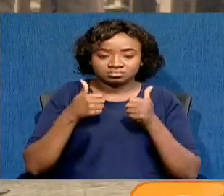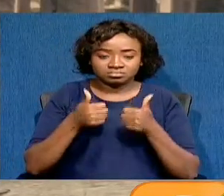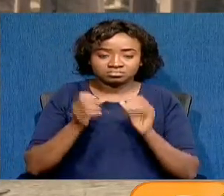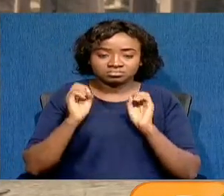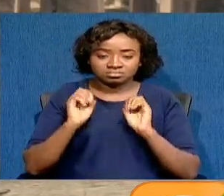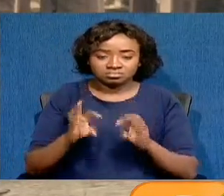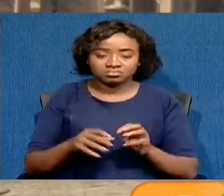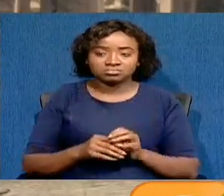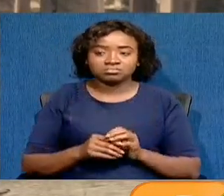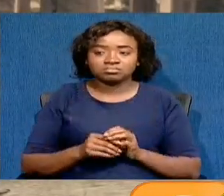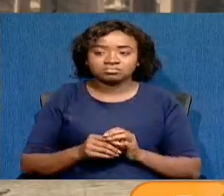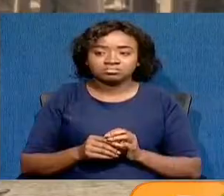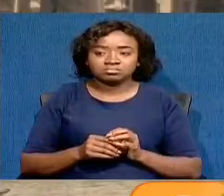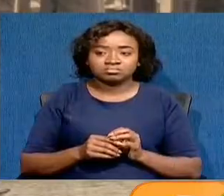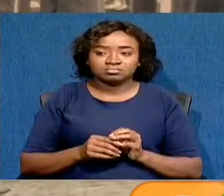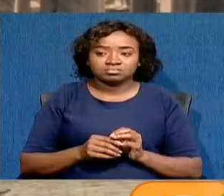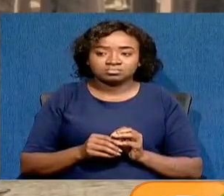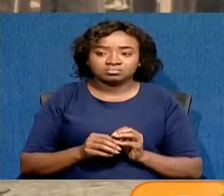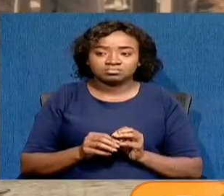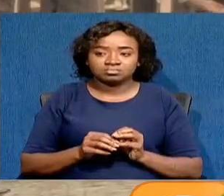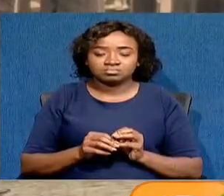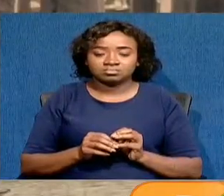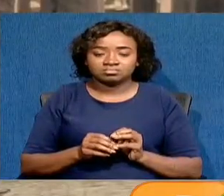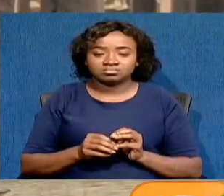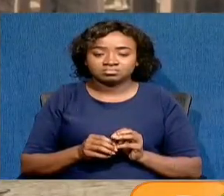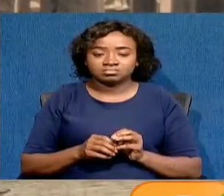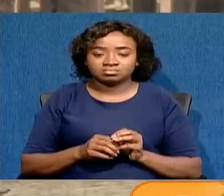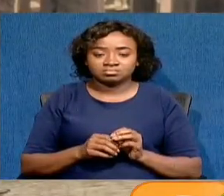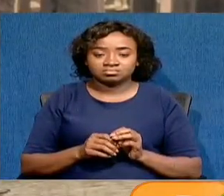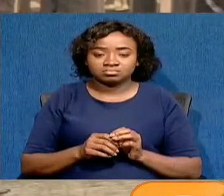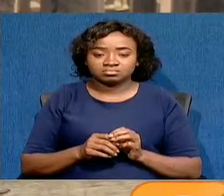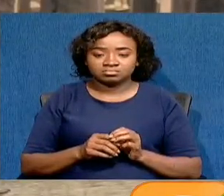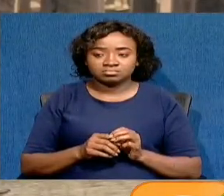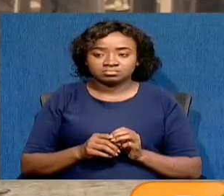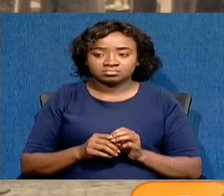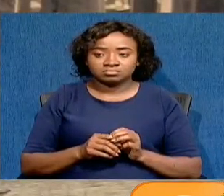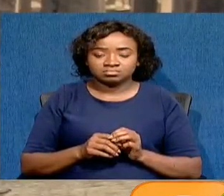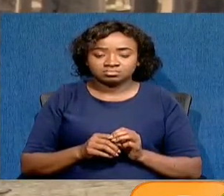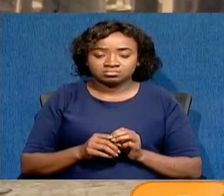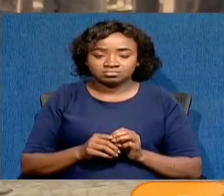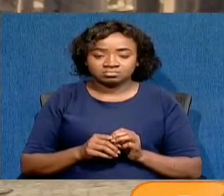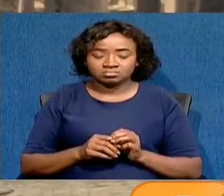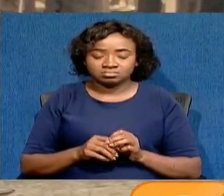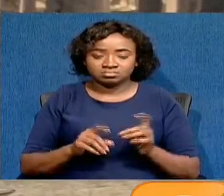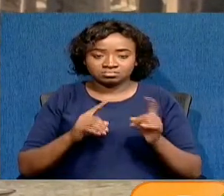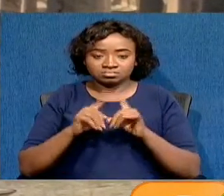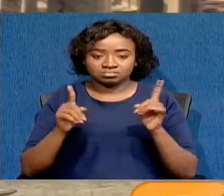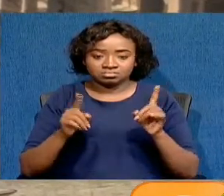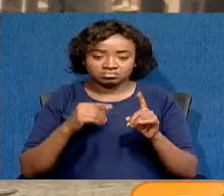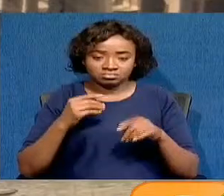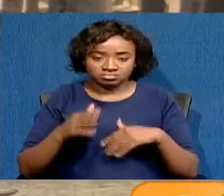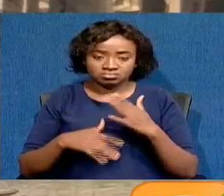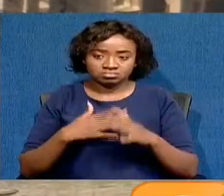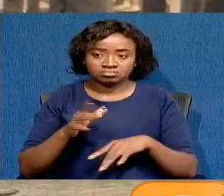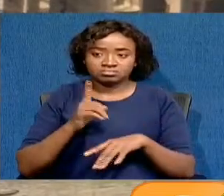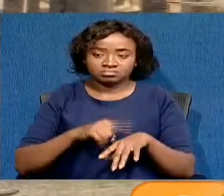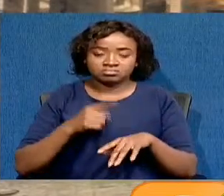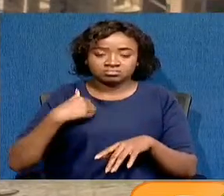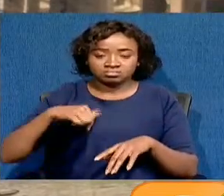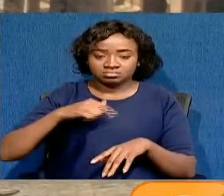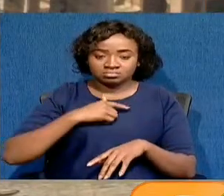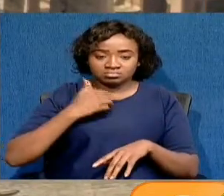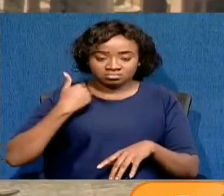farmers were growing, and bringing it here to my shed for the animals. But when the project started